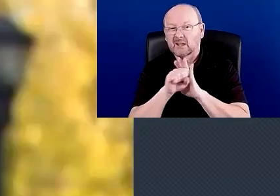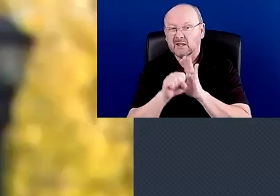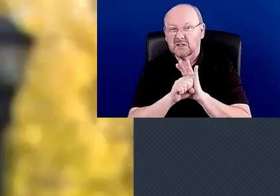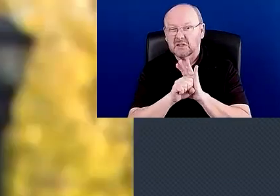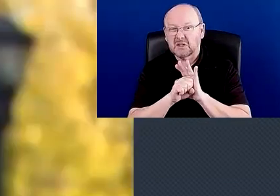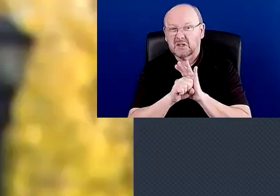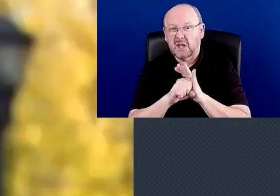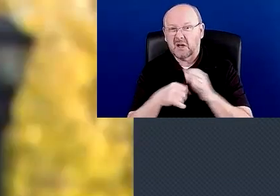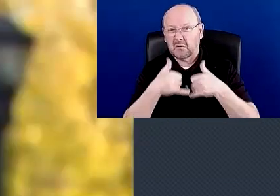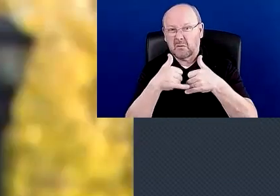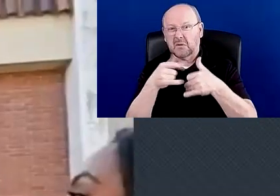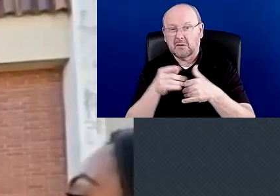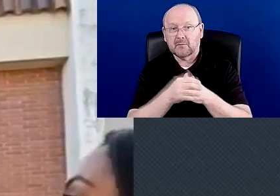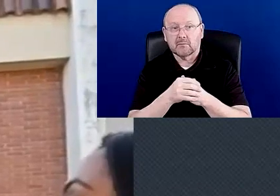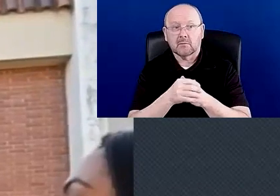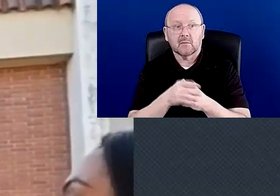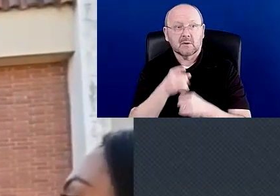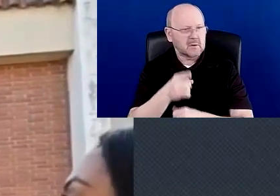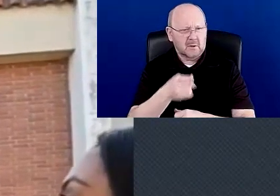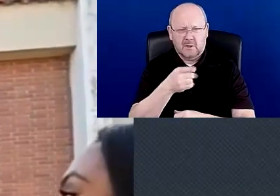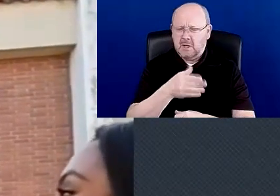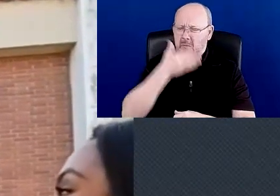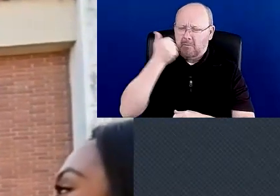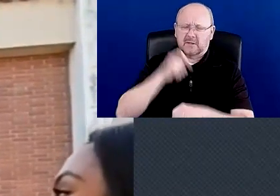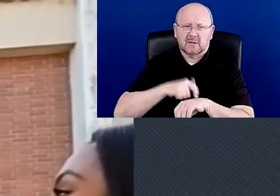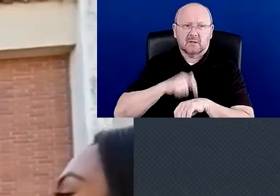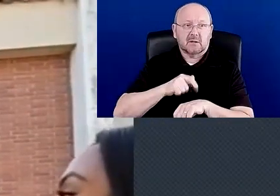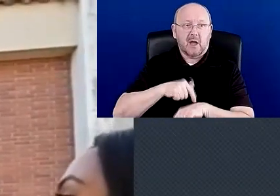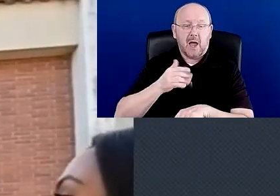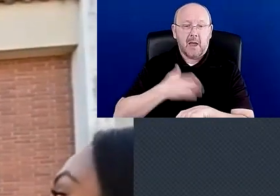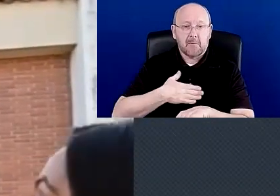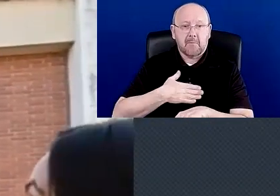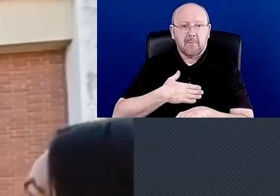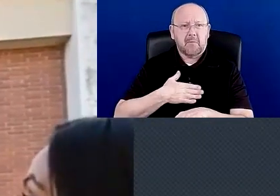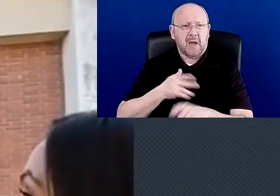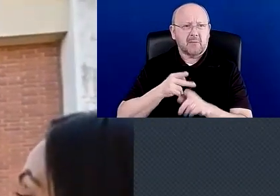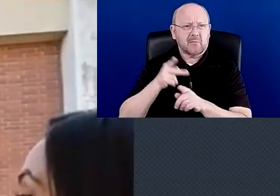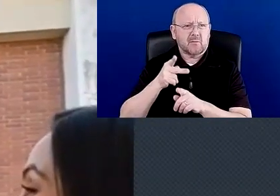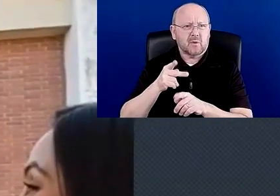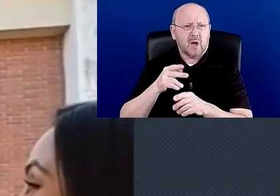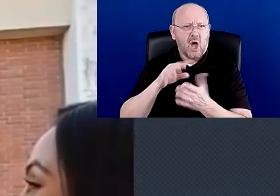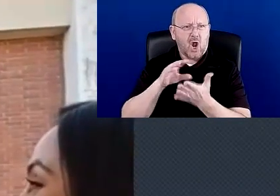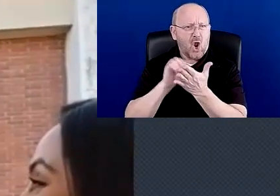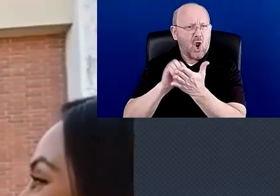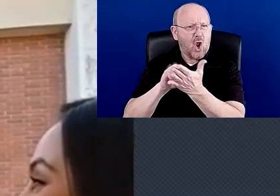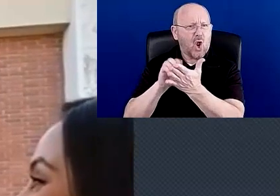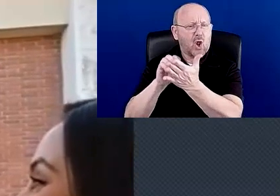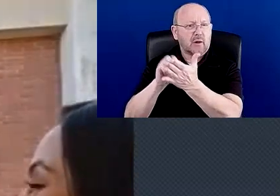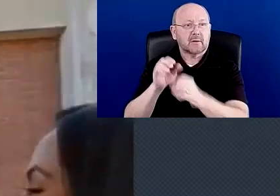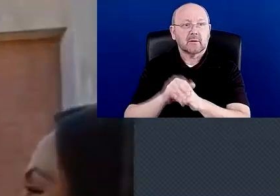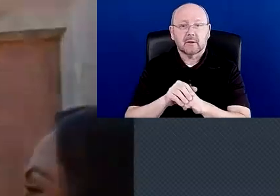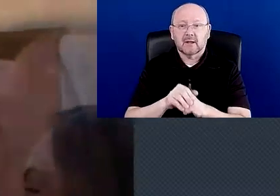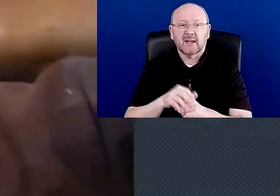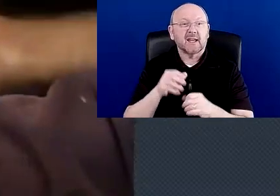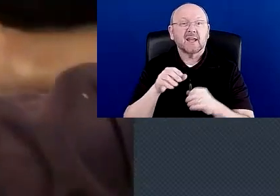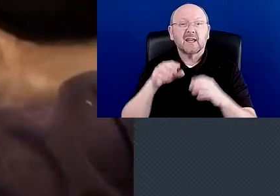This is the best time in my academic career. Fresno City College student Brandon Marroquin has recently kickstarted his career into information